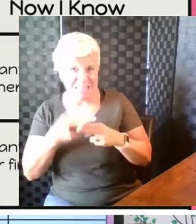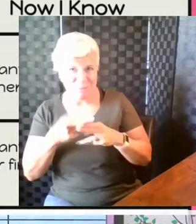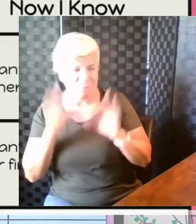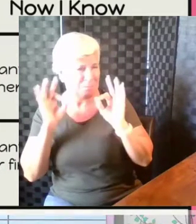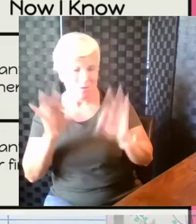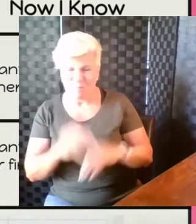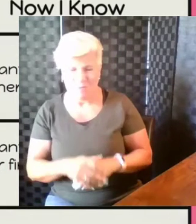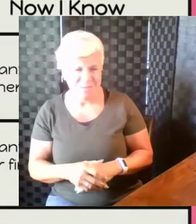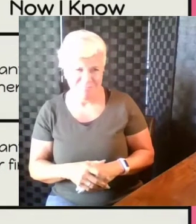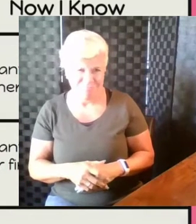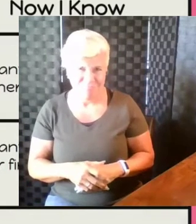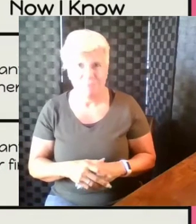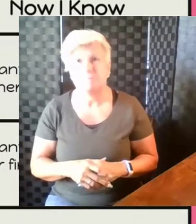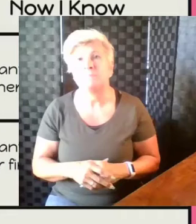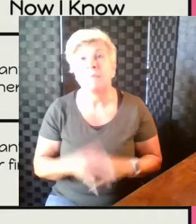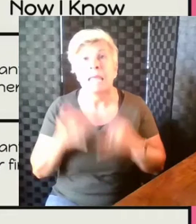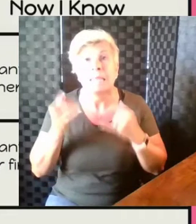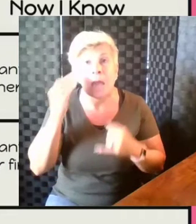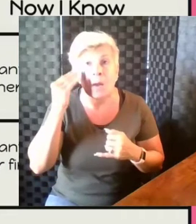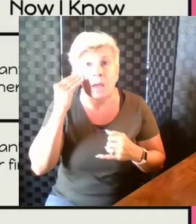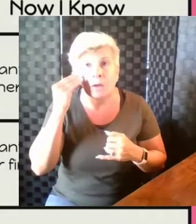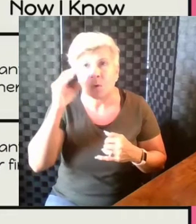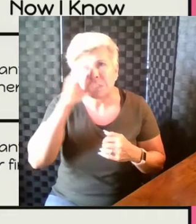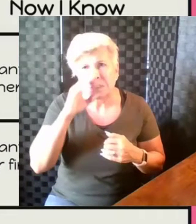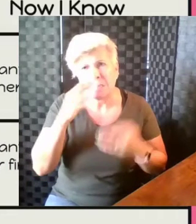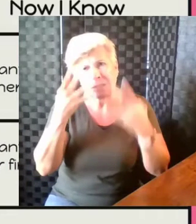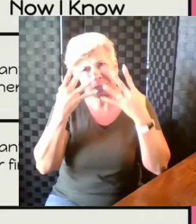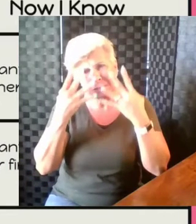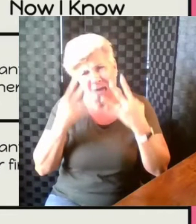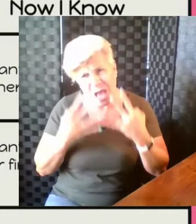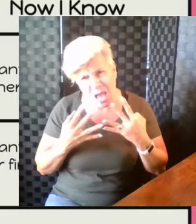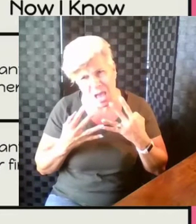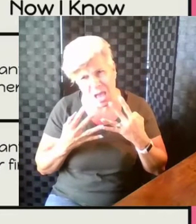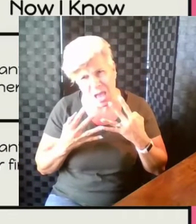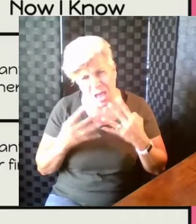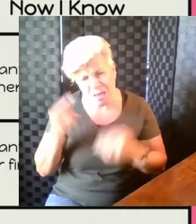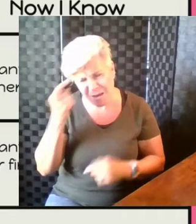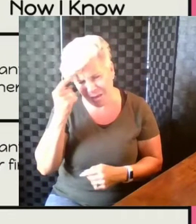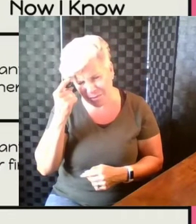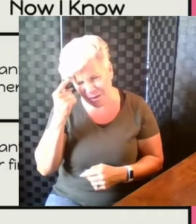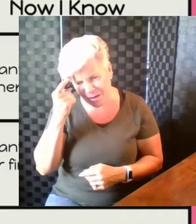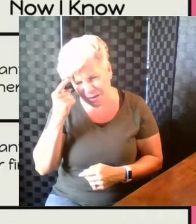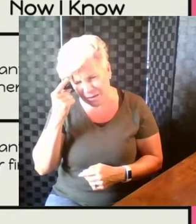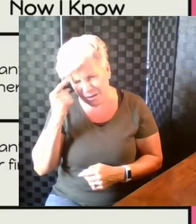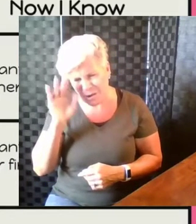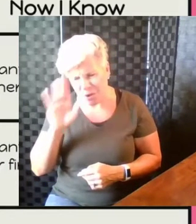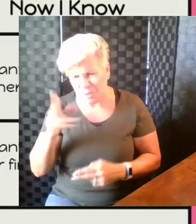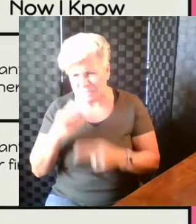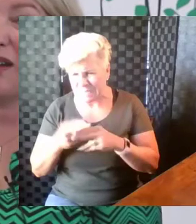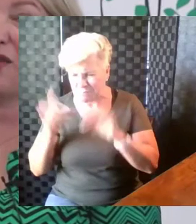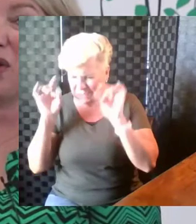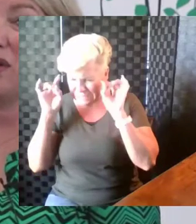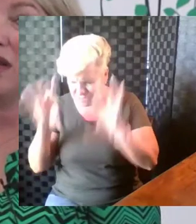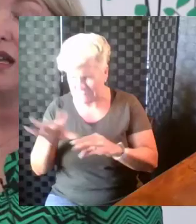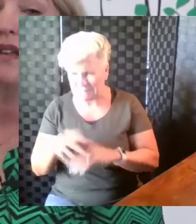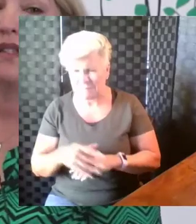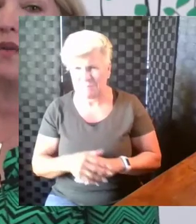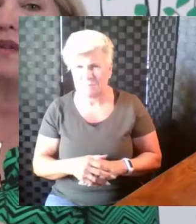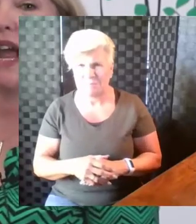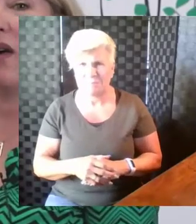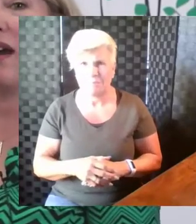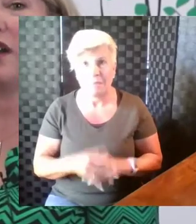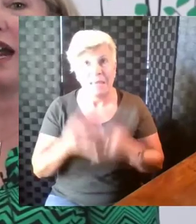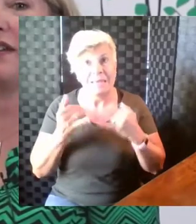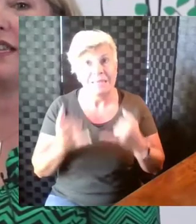So now I know that chrysanthemum was sad in that picture and she thought her name was dreadful.